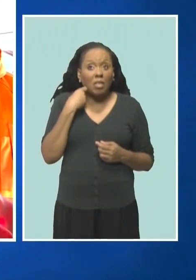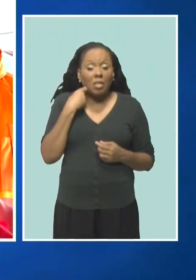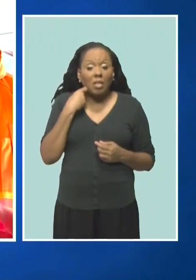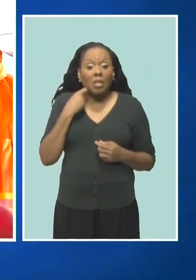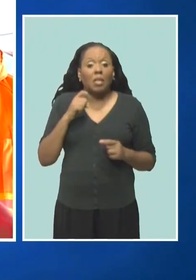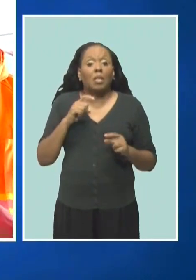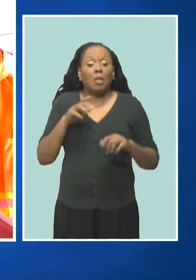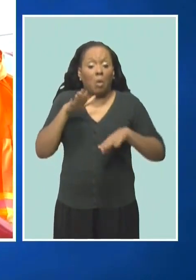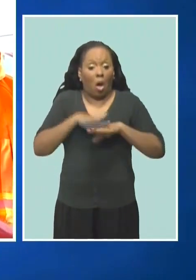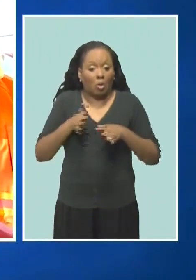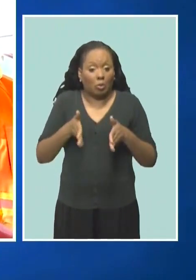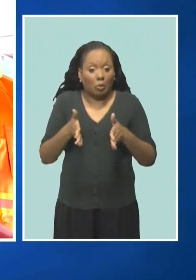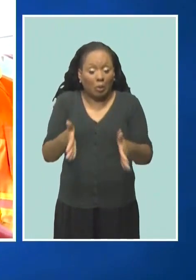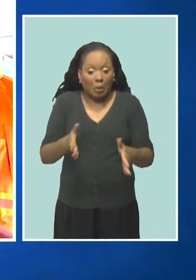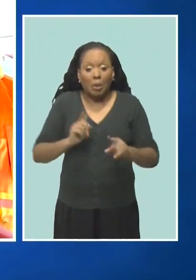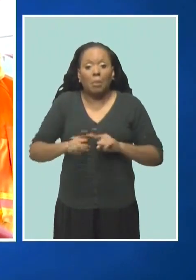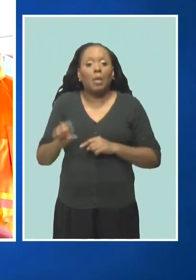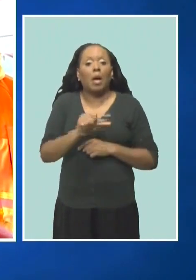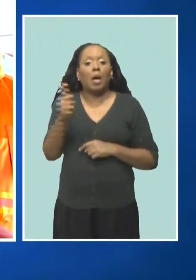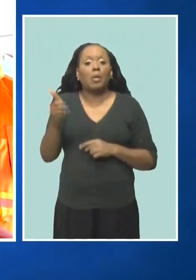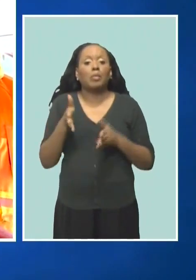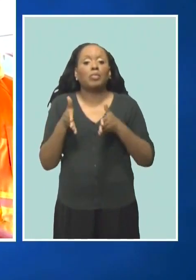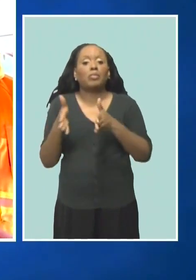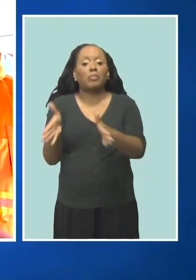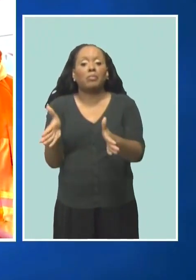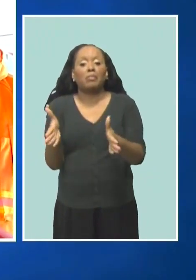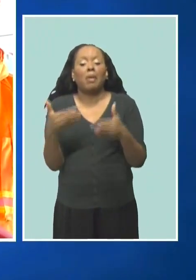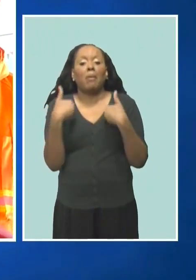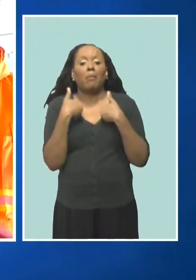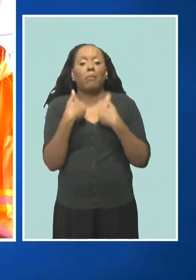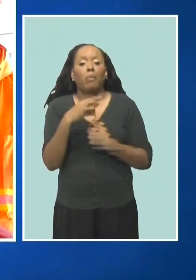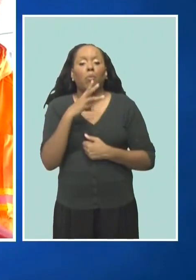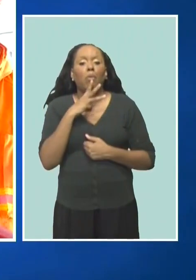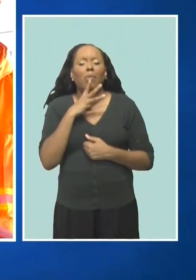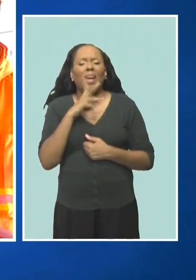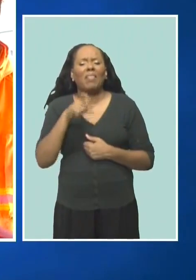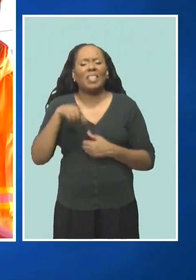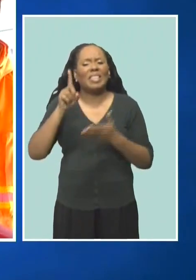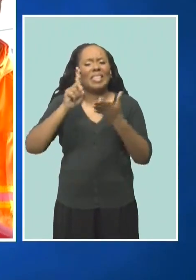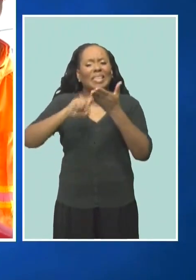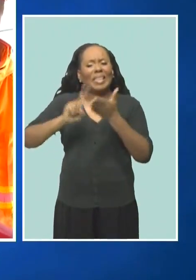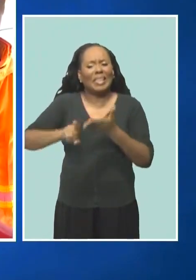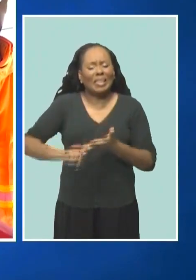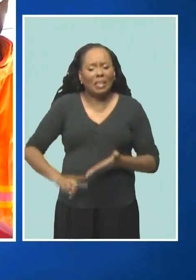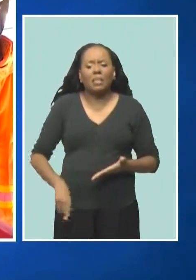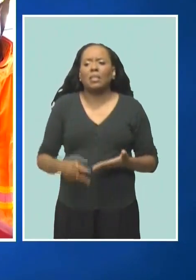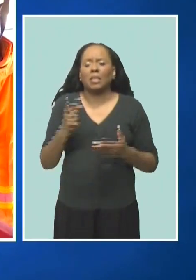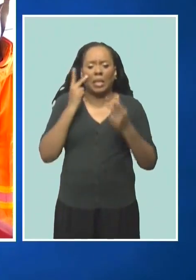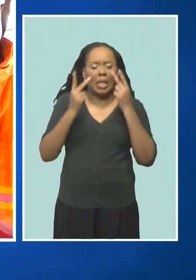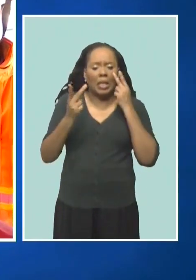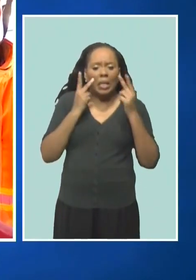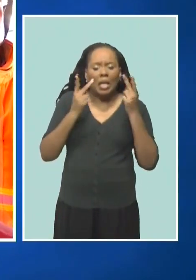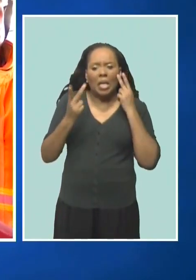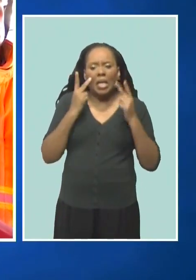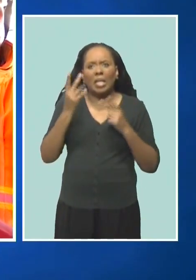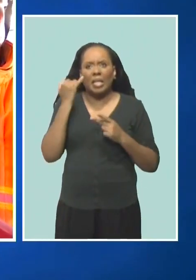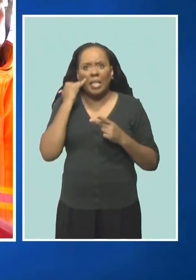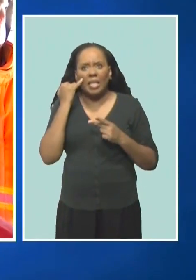Street, but some of the ones in Reed Street also have water. So we have to check and see if that is abandoned main, and then we will have those